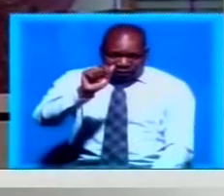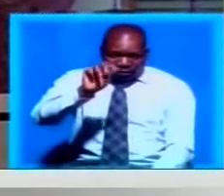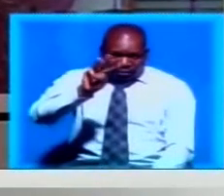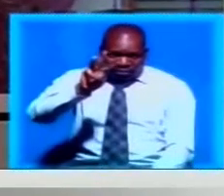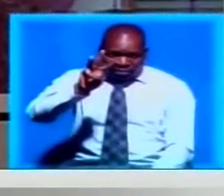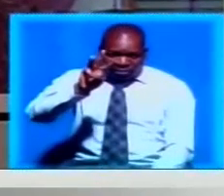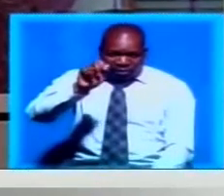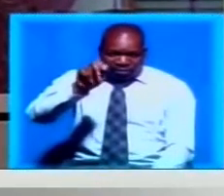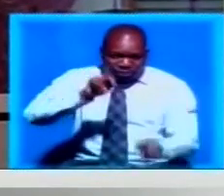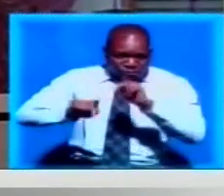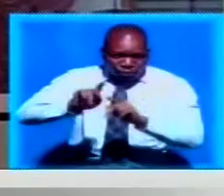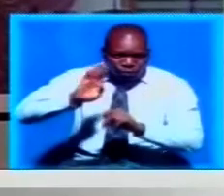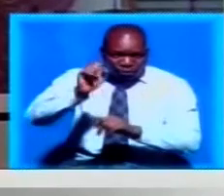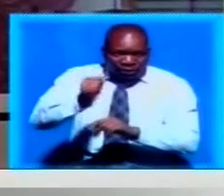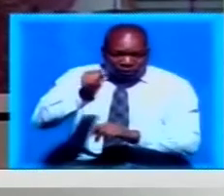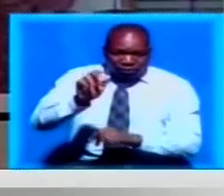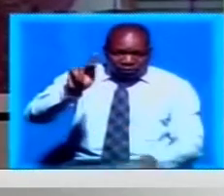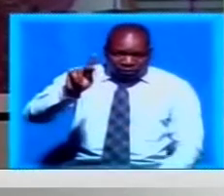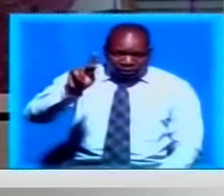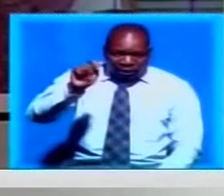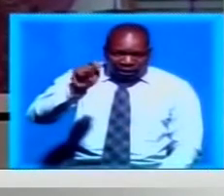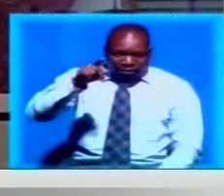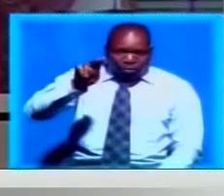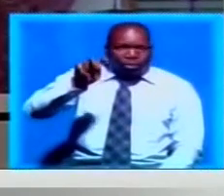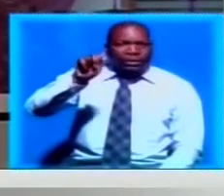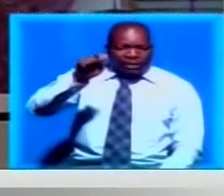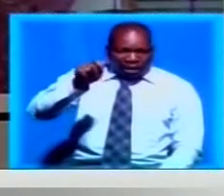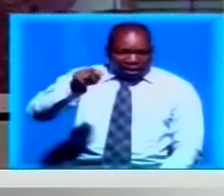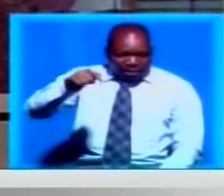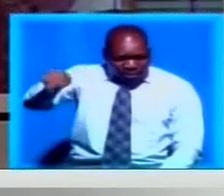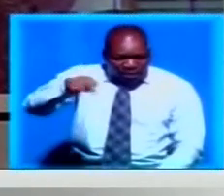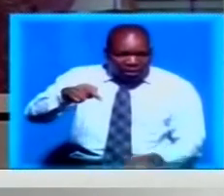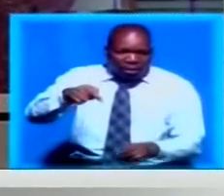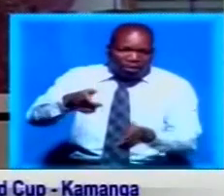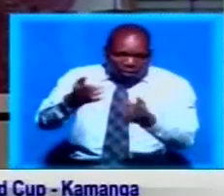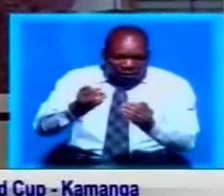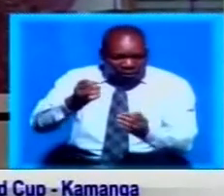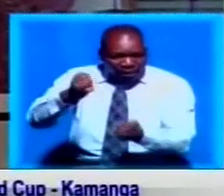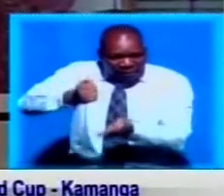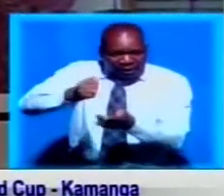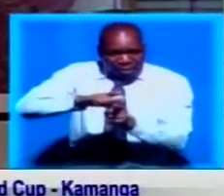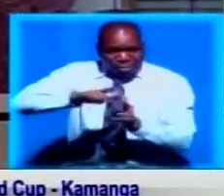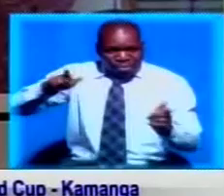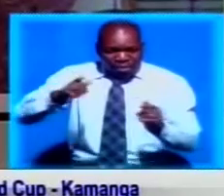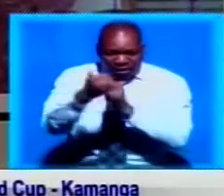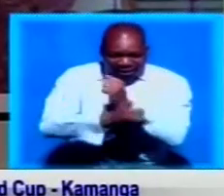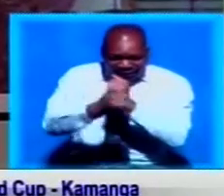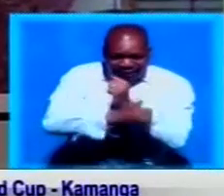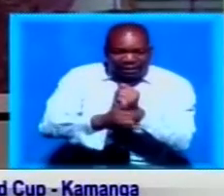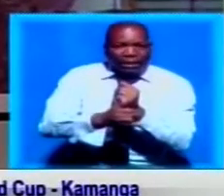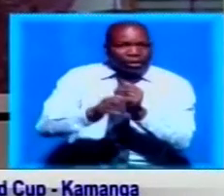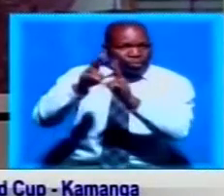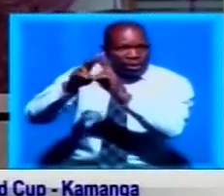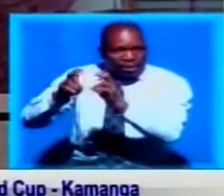Kaputa district has called for increased budgetary allocation towards the construction of roads in remote areas of the country. Chief